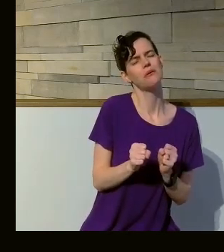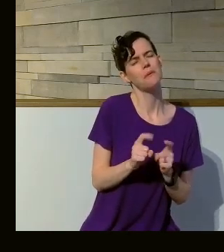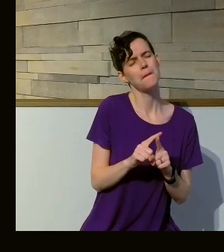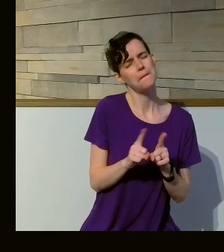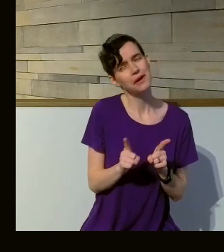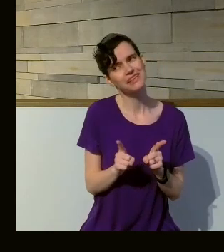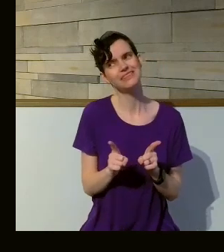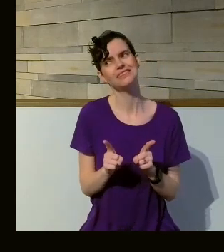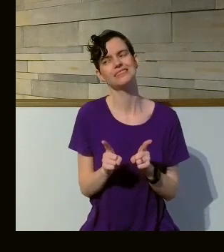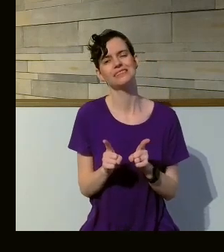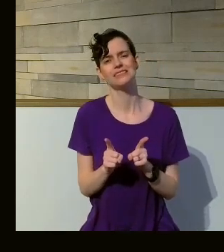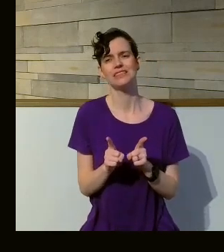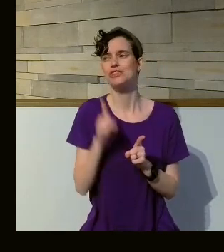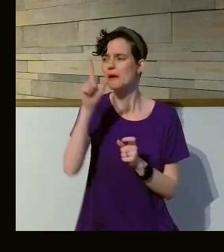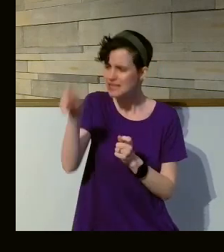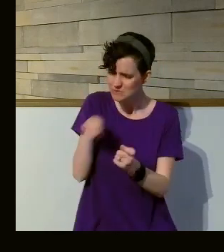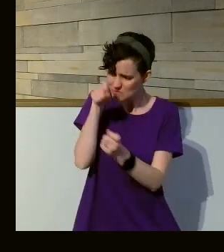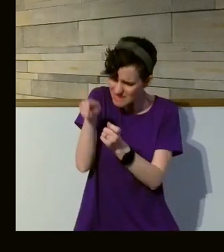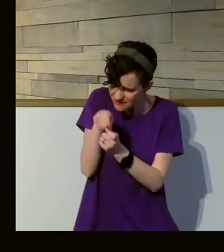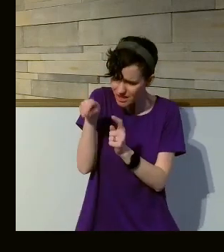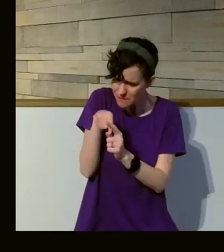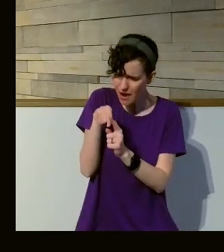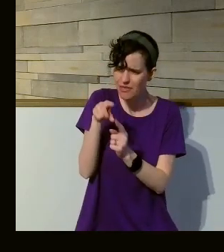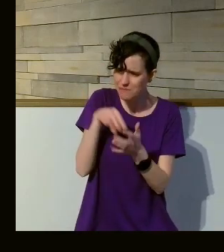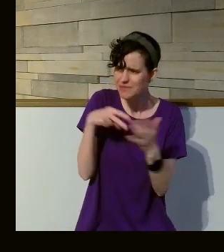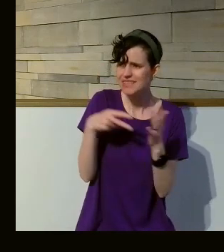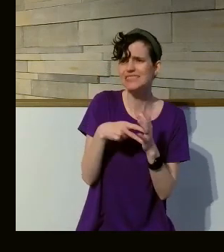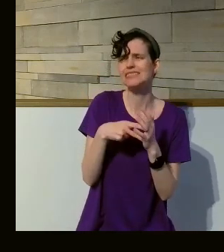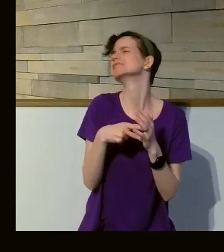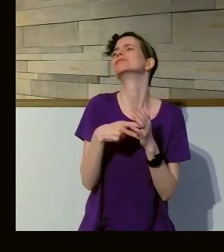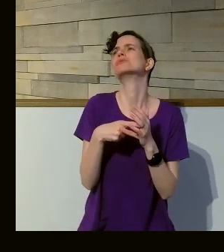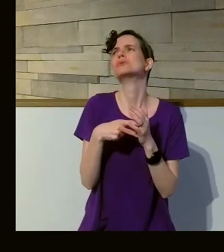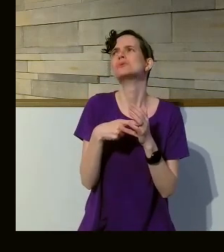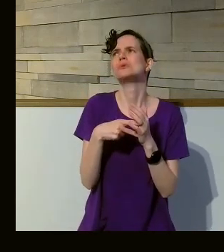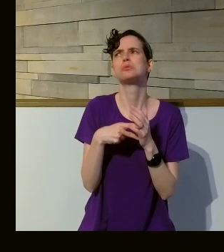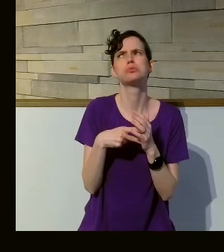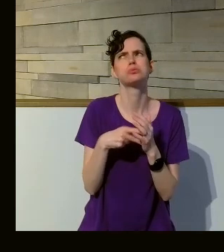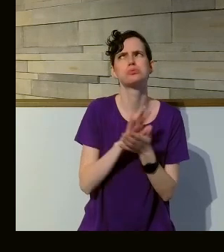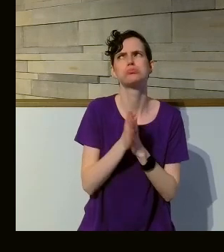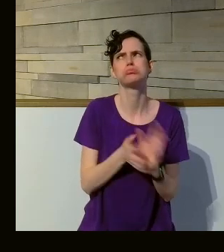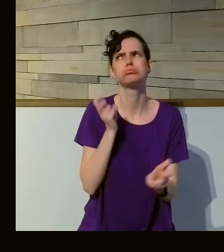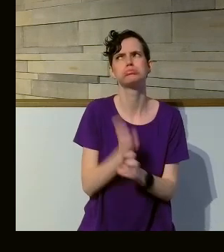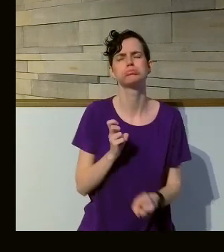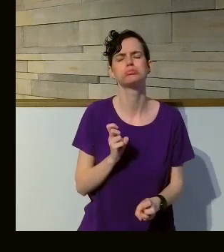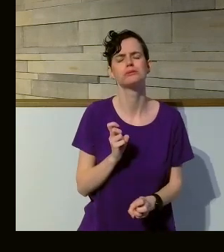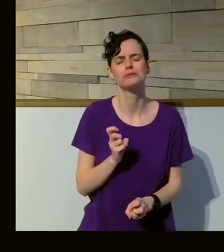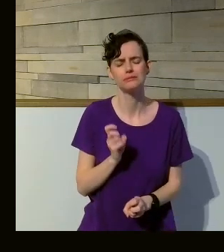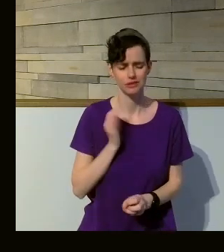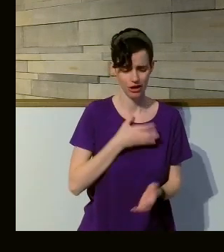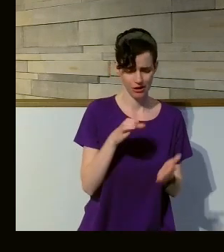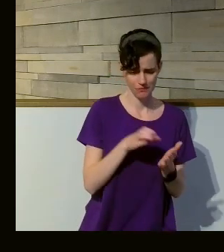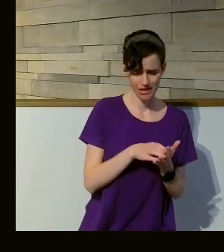But when you get specific in Scripture about what that means, it becomes difficult. And our